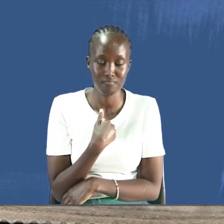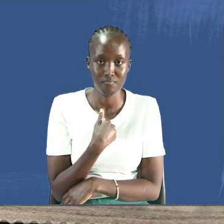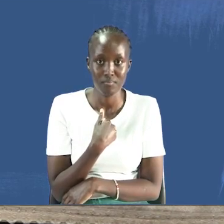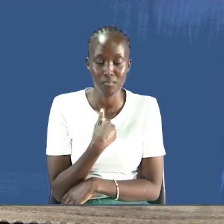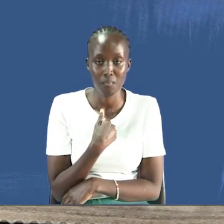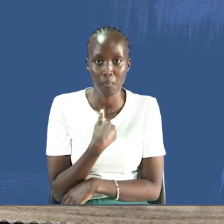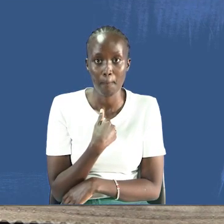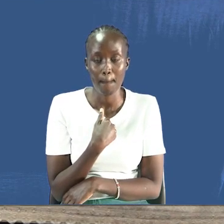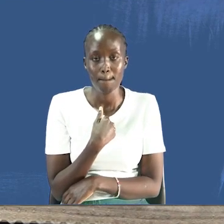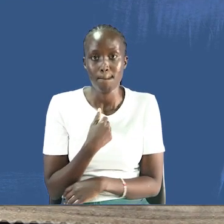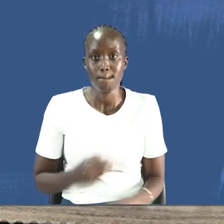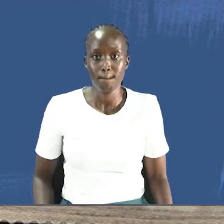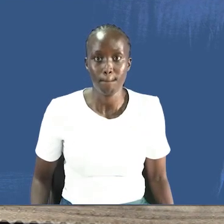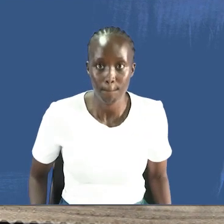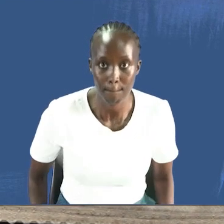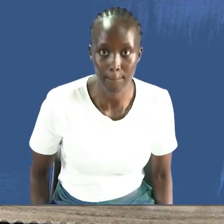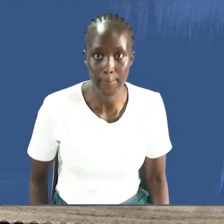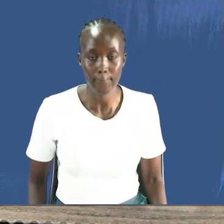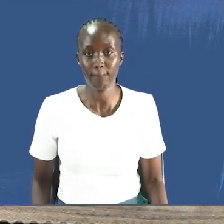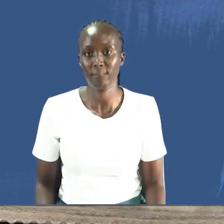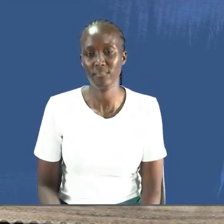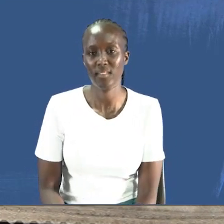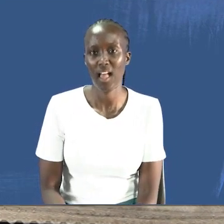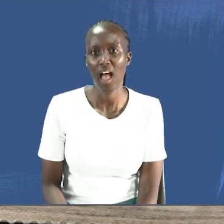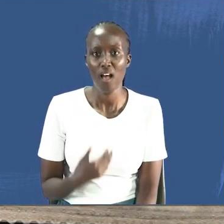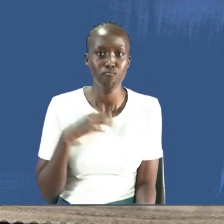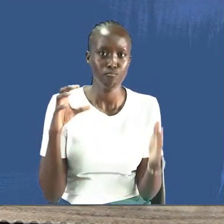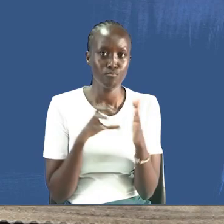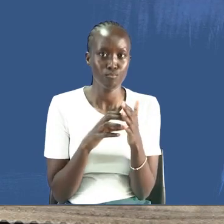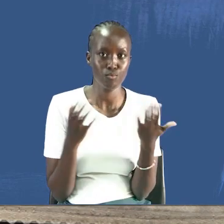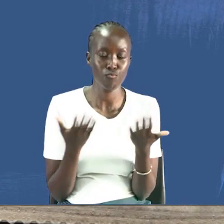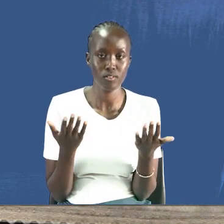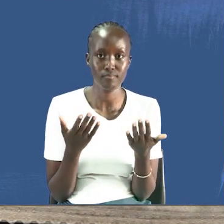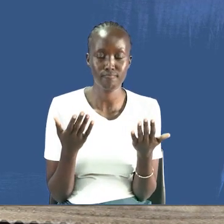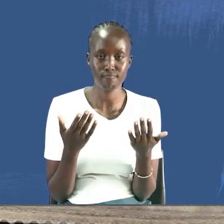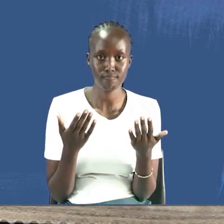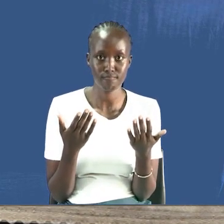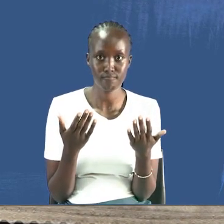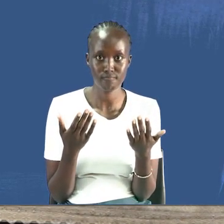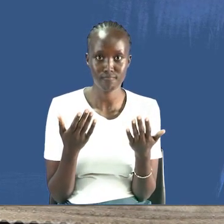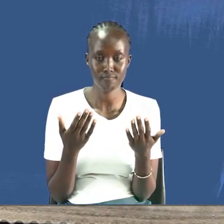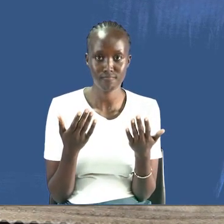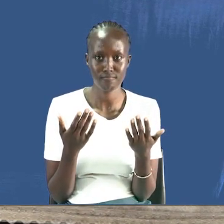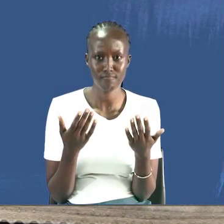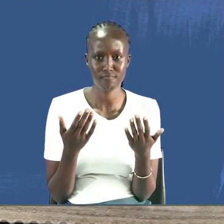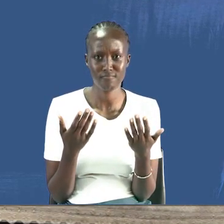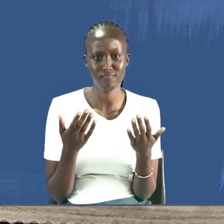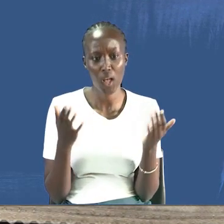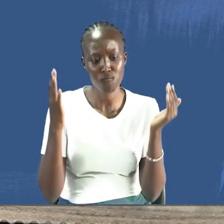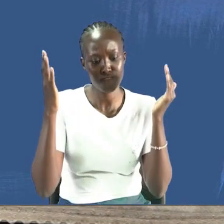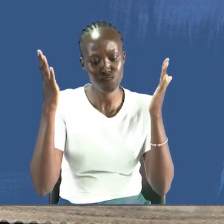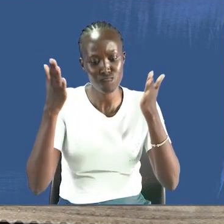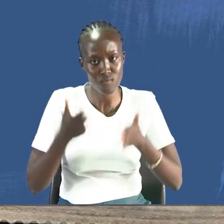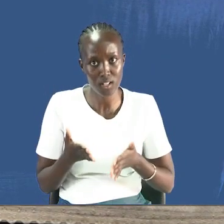family. And you know, we were at that place where we were in that valley of the